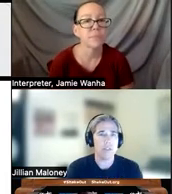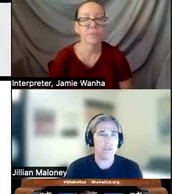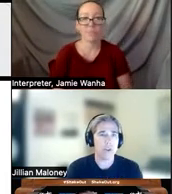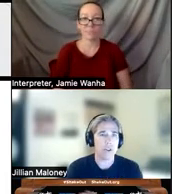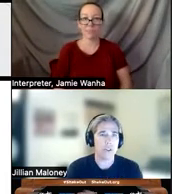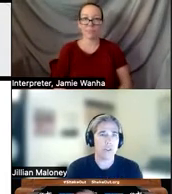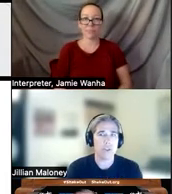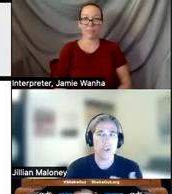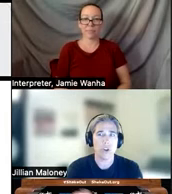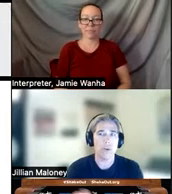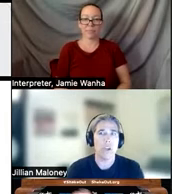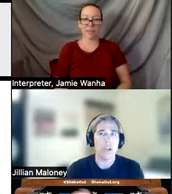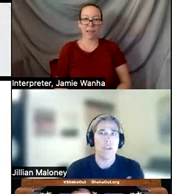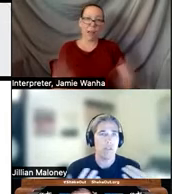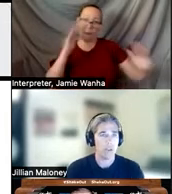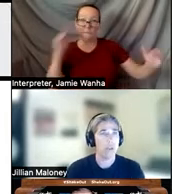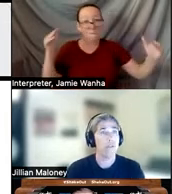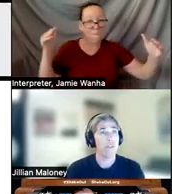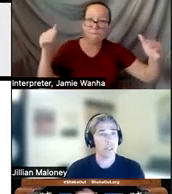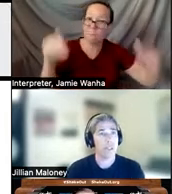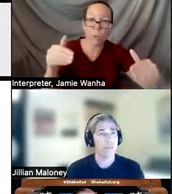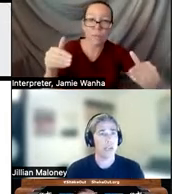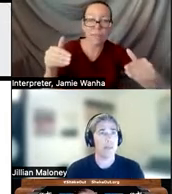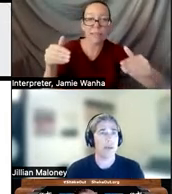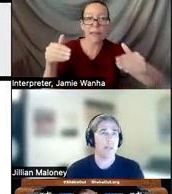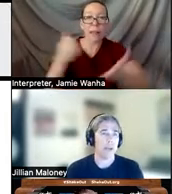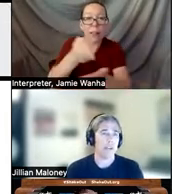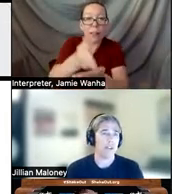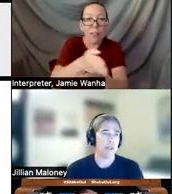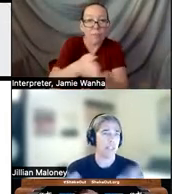zooms us in even further. So this will show the faults that make